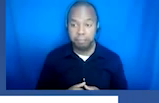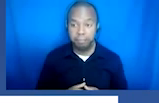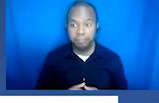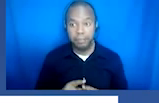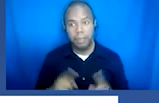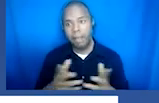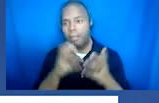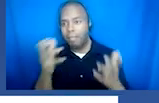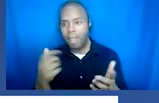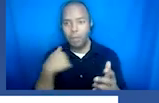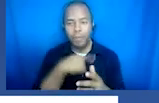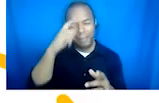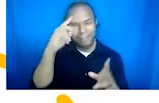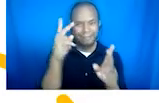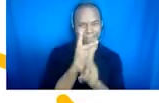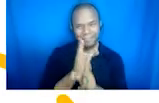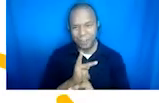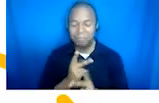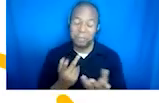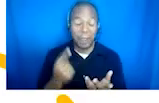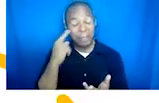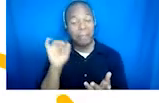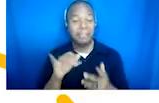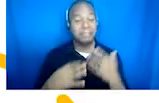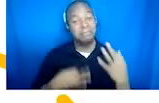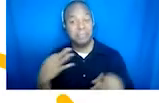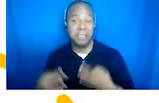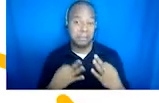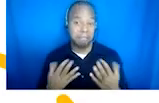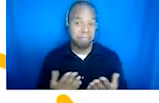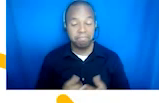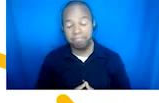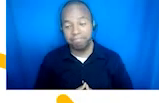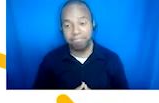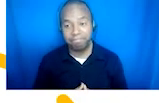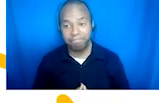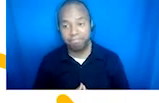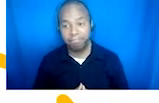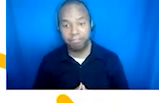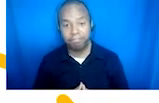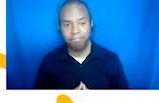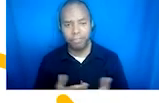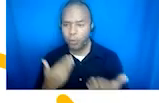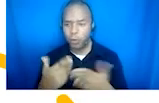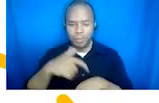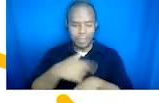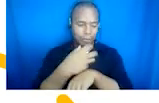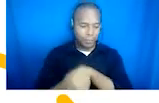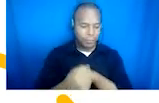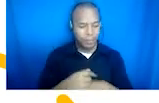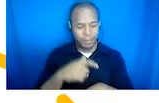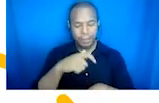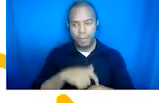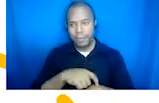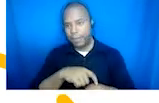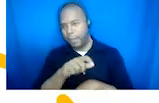Lots of stuff to figure out, which makes it pretty exciting in my book. So we're almost out of time, right? 3:45. Just